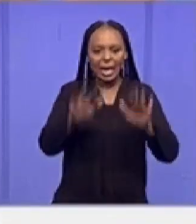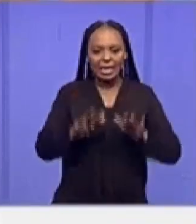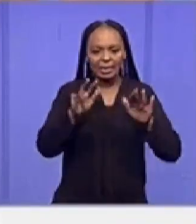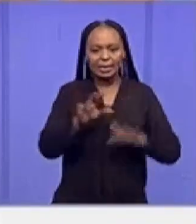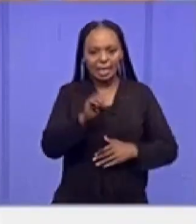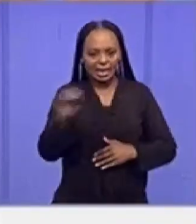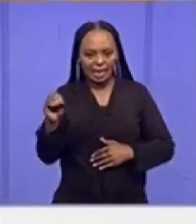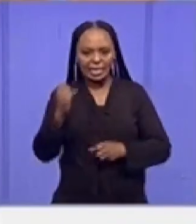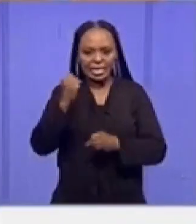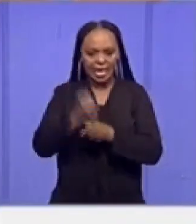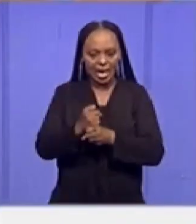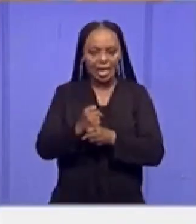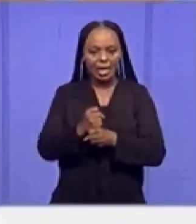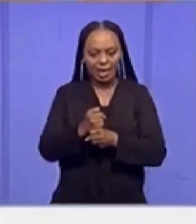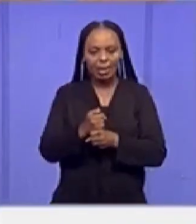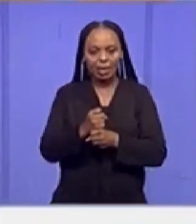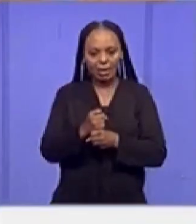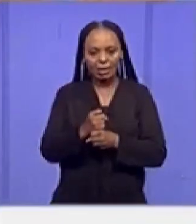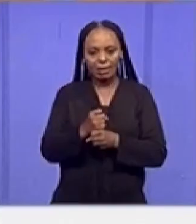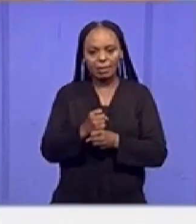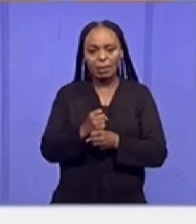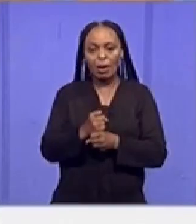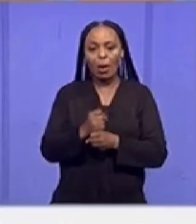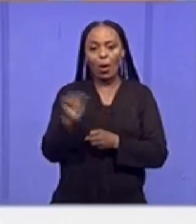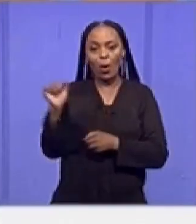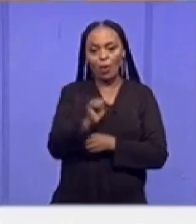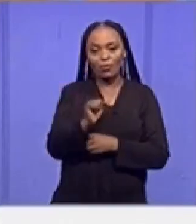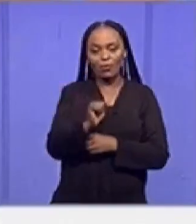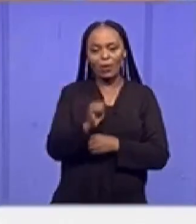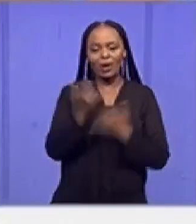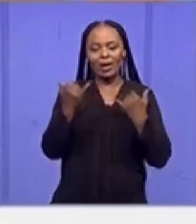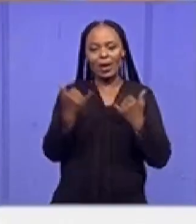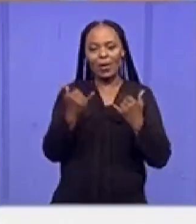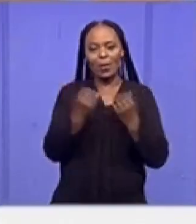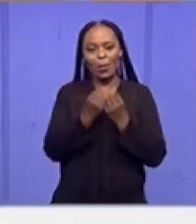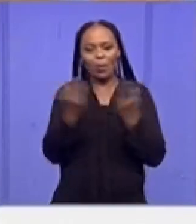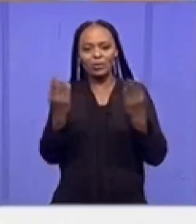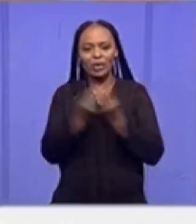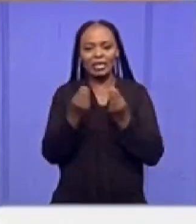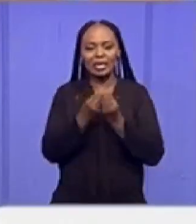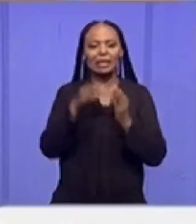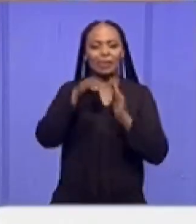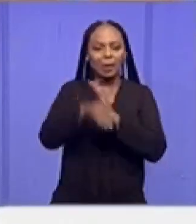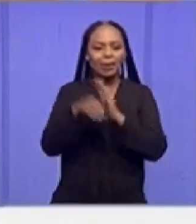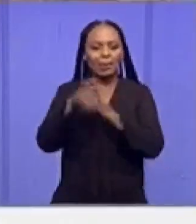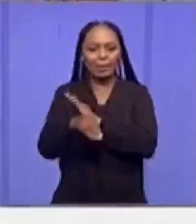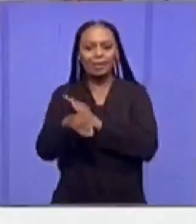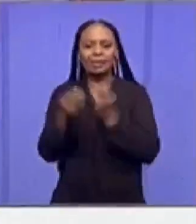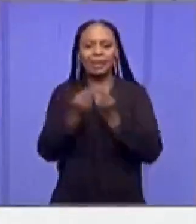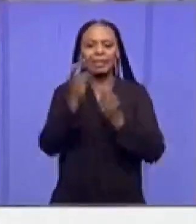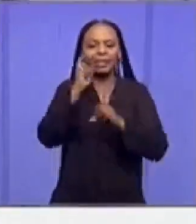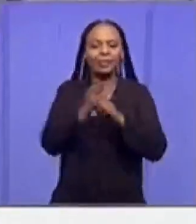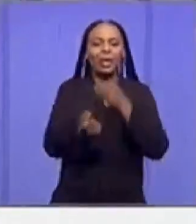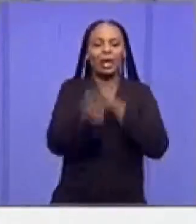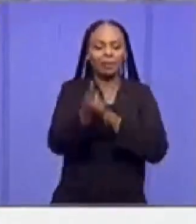1,800 deaths a year occur because of falling, so it's why it's something that we need to happen. Sekolo sa mathomo